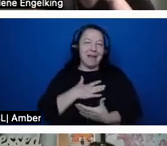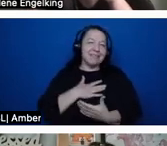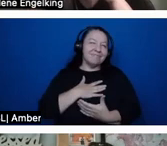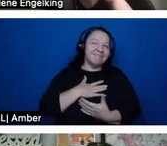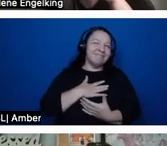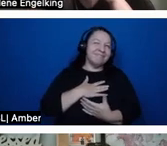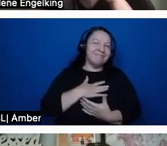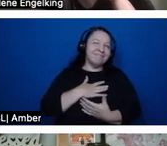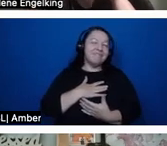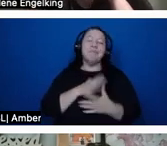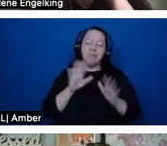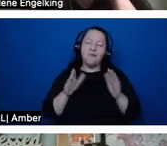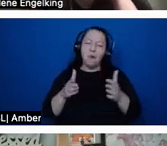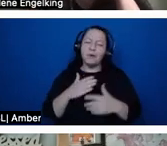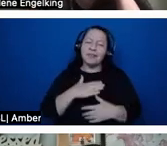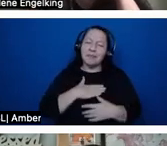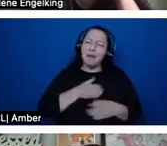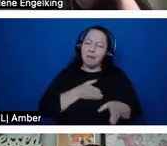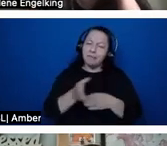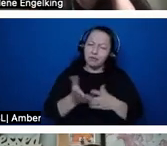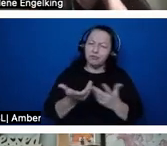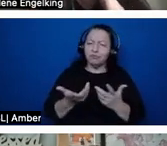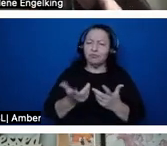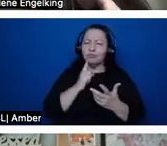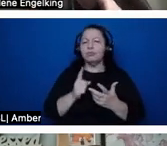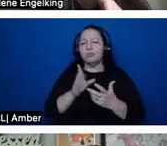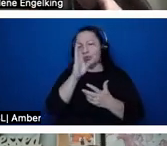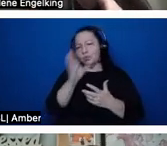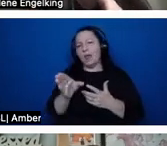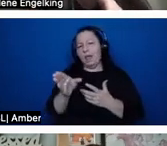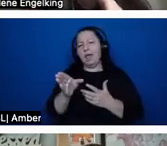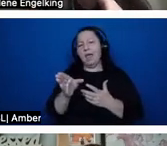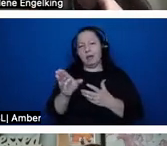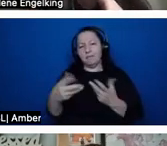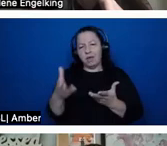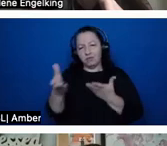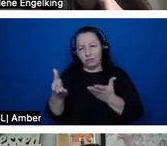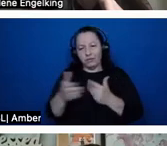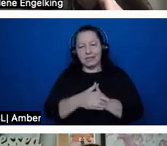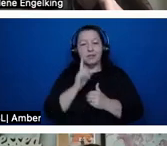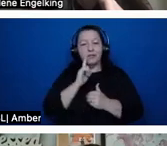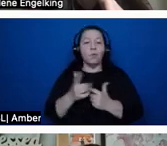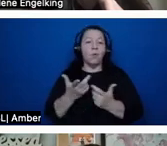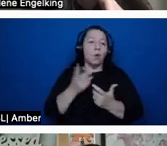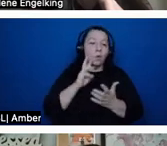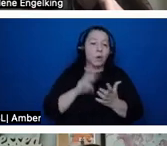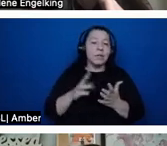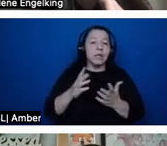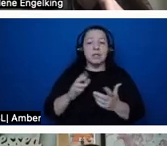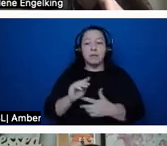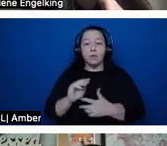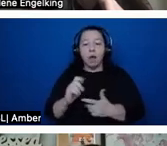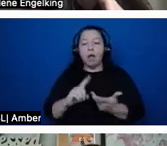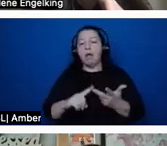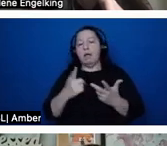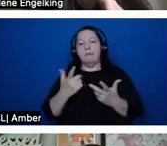main focus of my professional career has been in direct service provision for victims and witnesses of crime. And most recently, I came